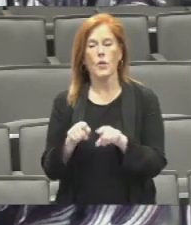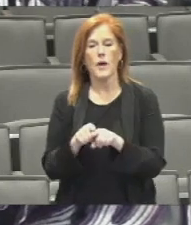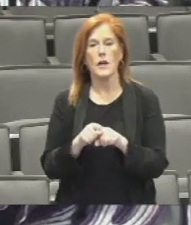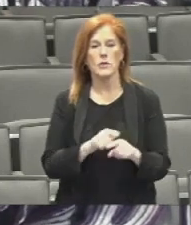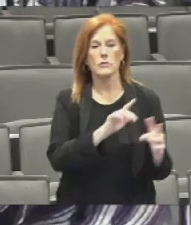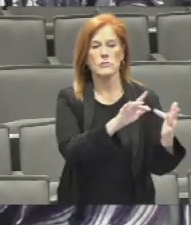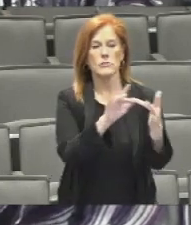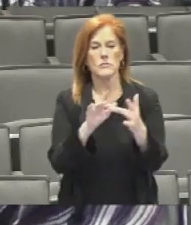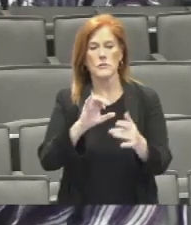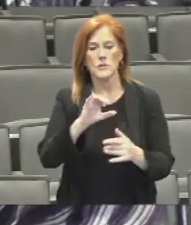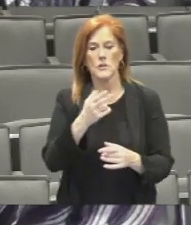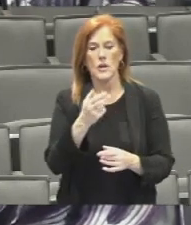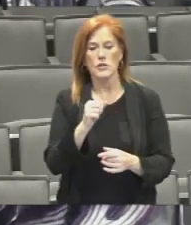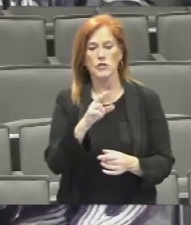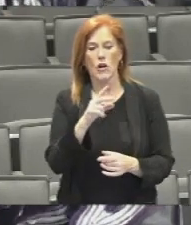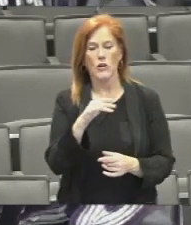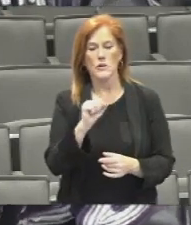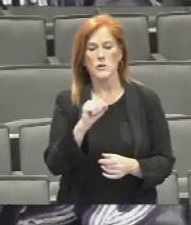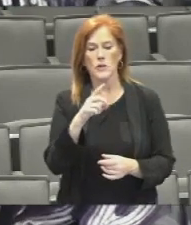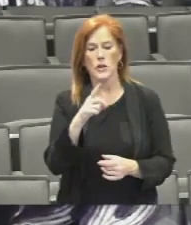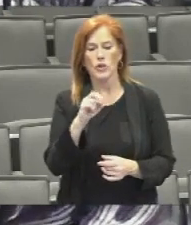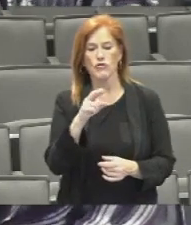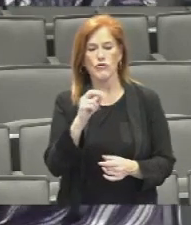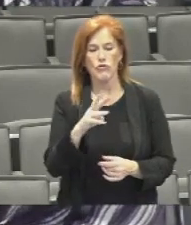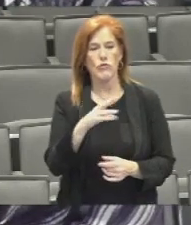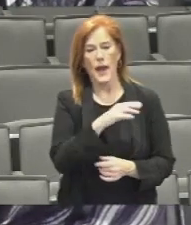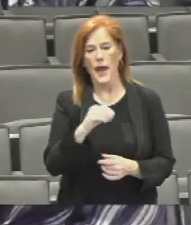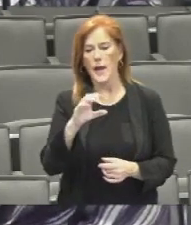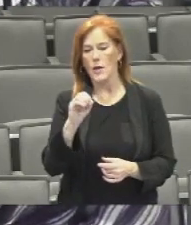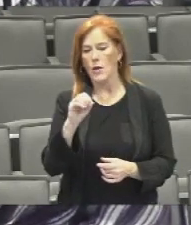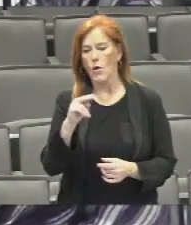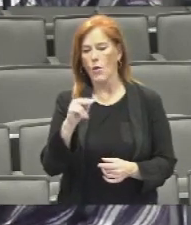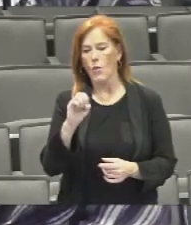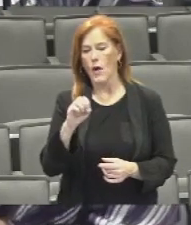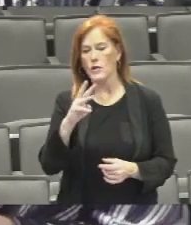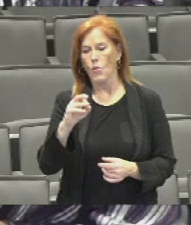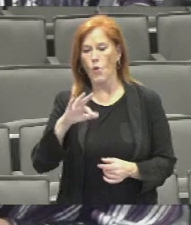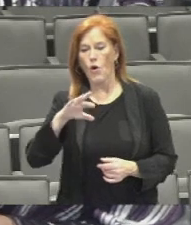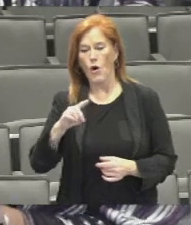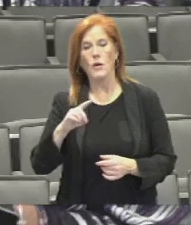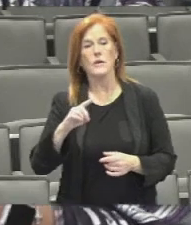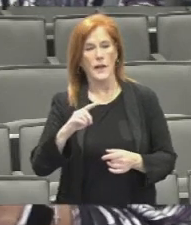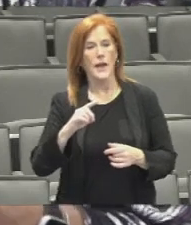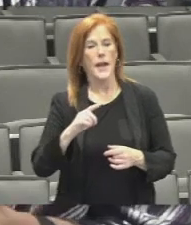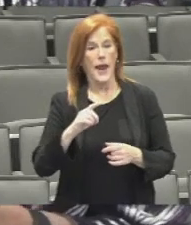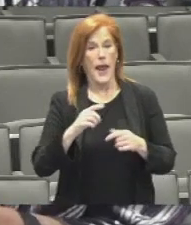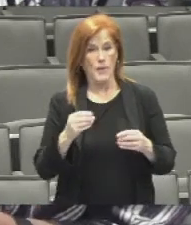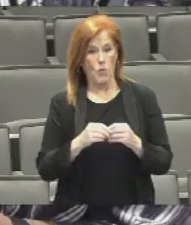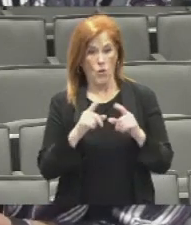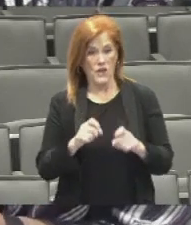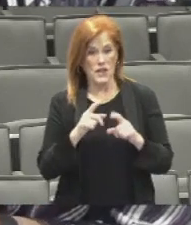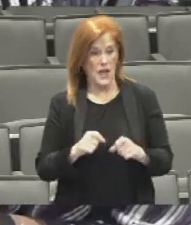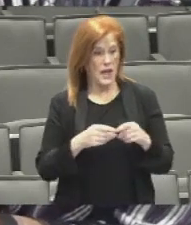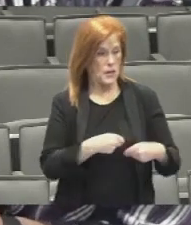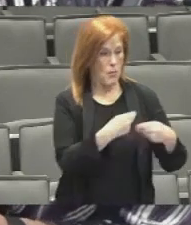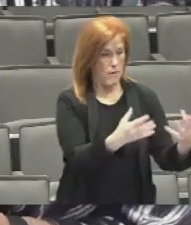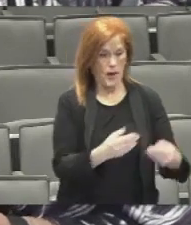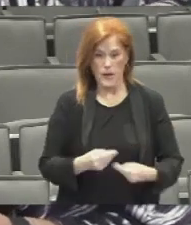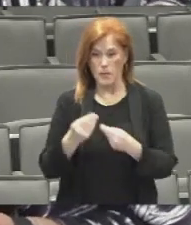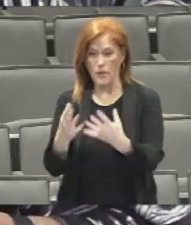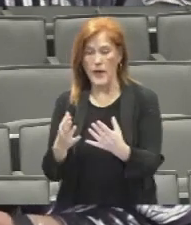to Charles Drew and One World and provided them with more testing and said, you know, we actually open up